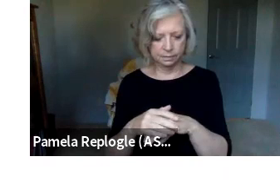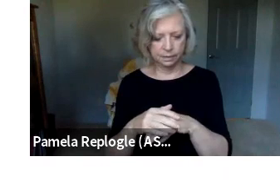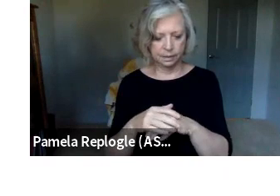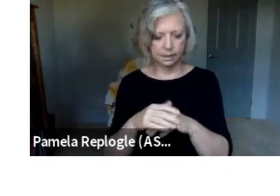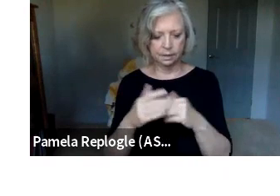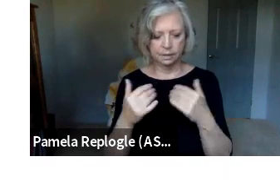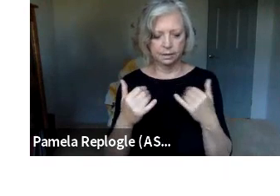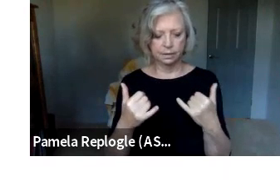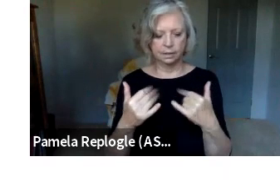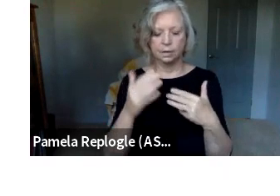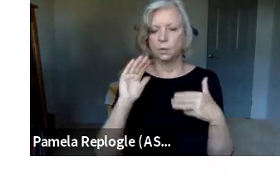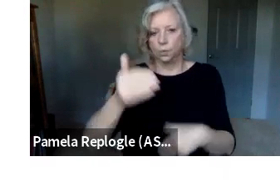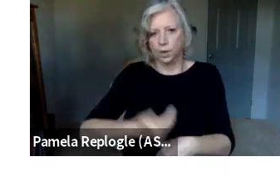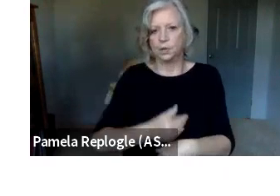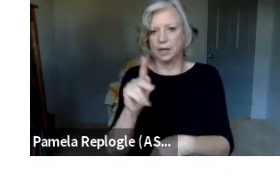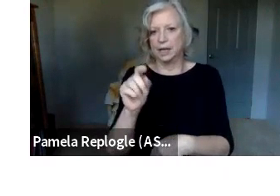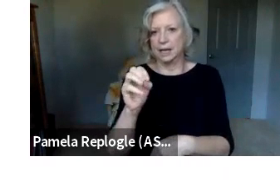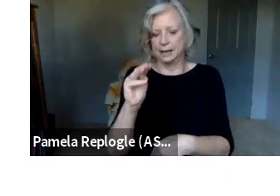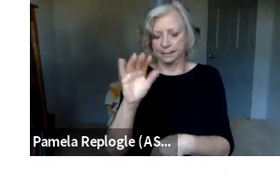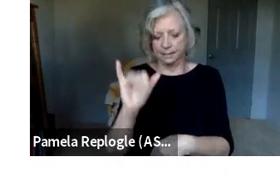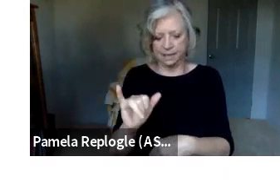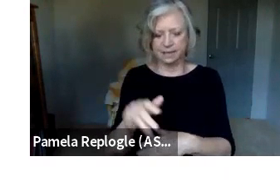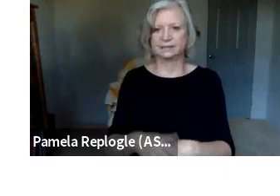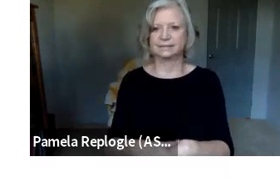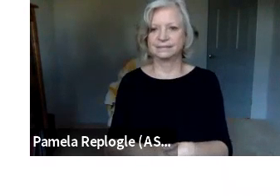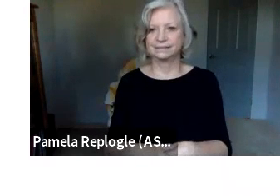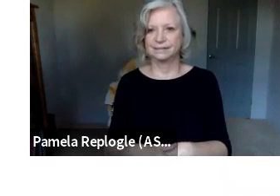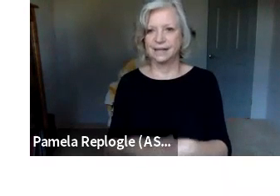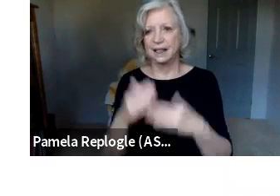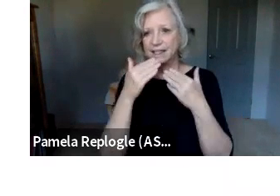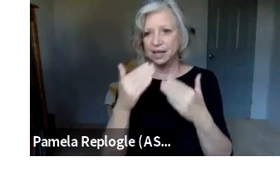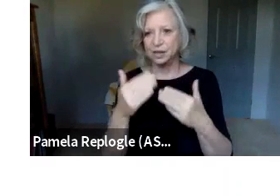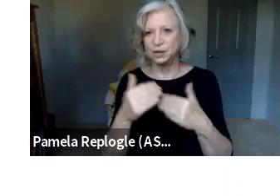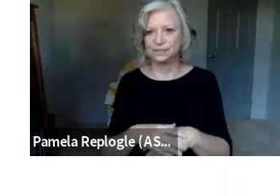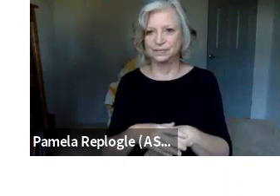strategies. Welcome, Kimi. Thank you, Tuere. Next slide, please.